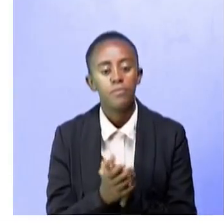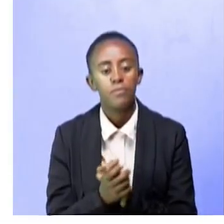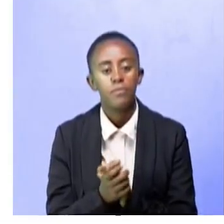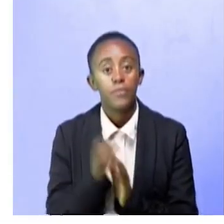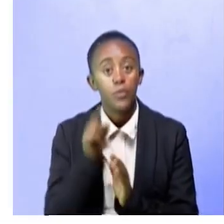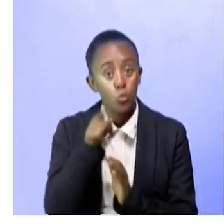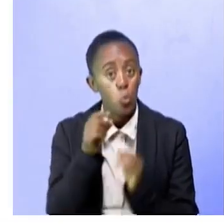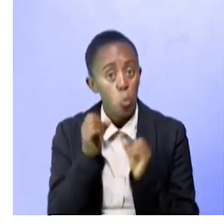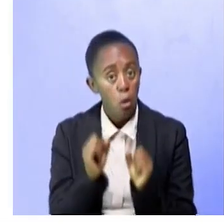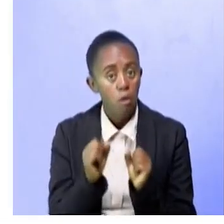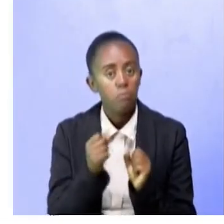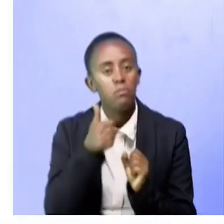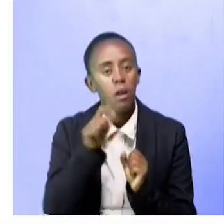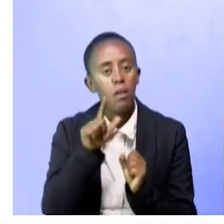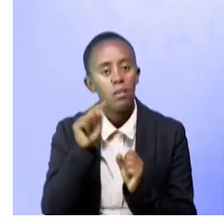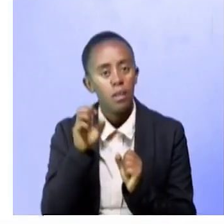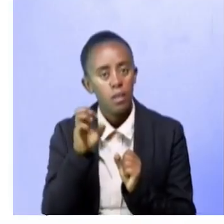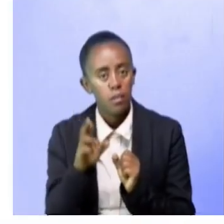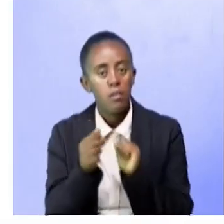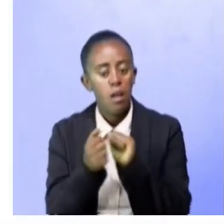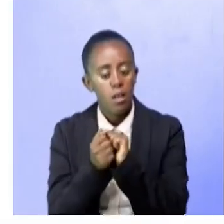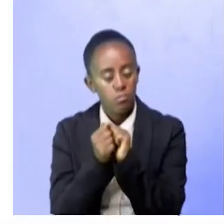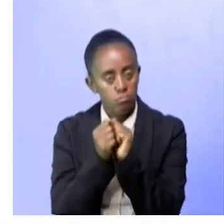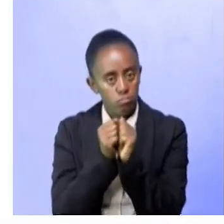the brightness of